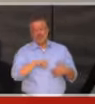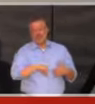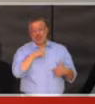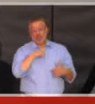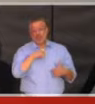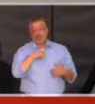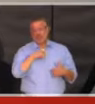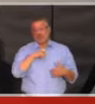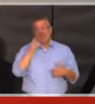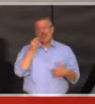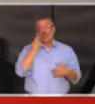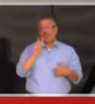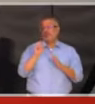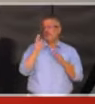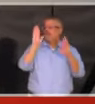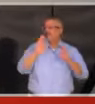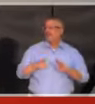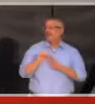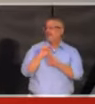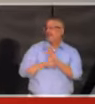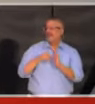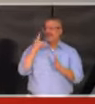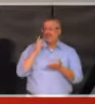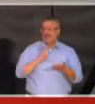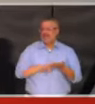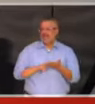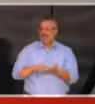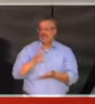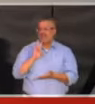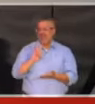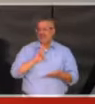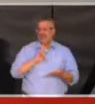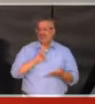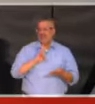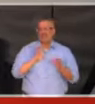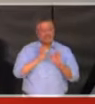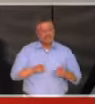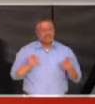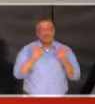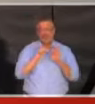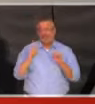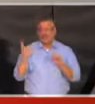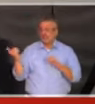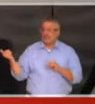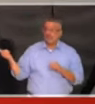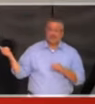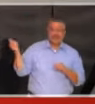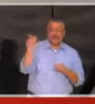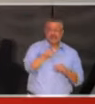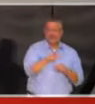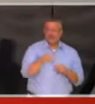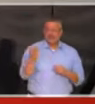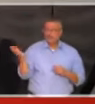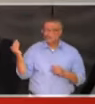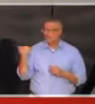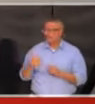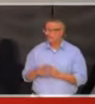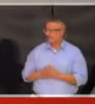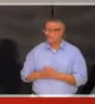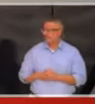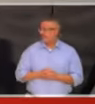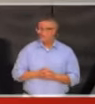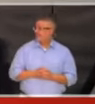to be governor of the great state of California, signing these 7 critical and important bills. Can I get the legislative leaders up here so we